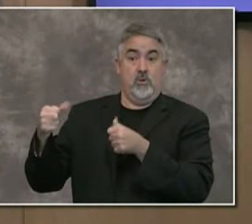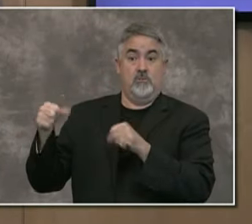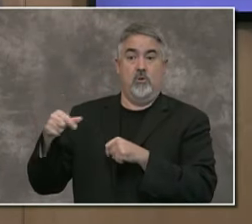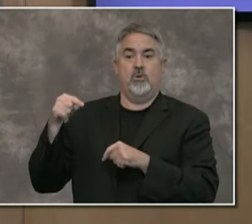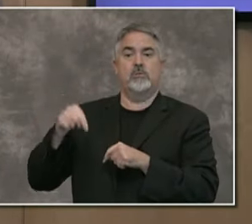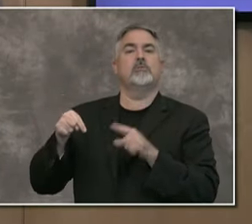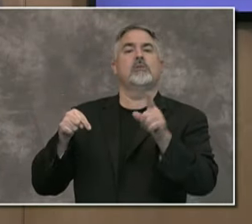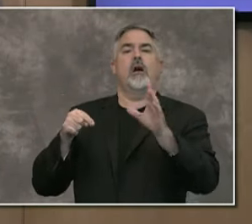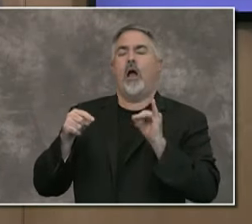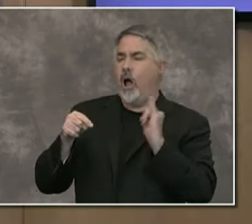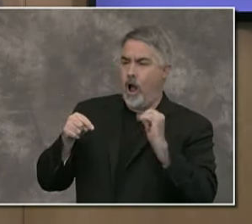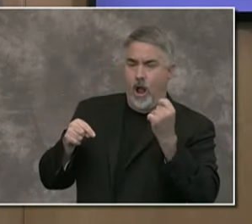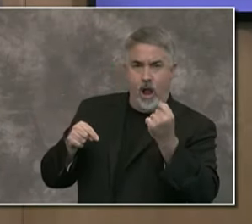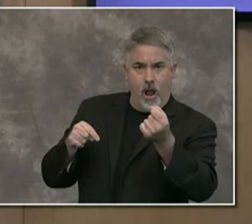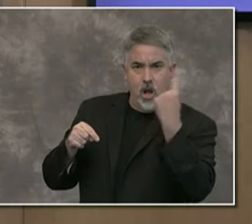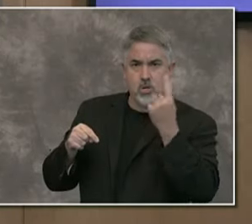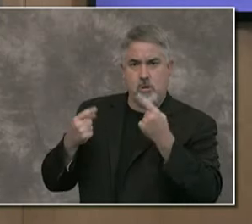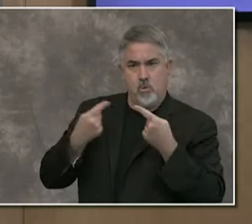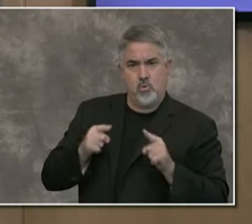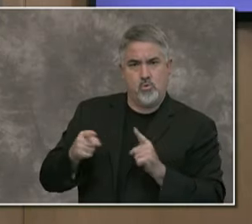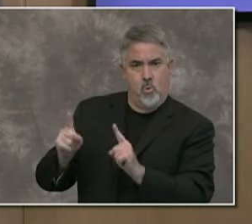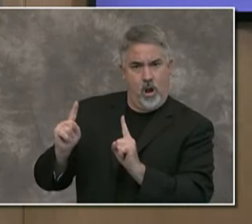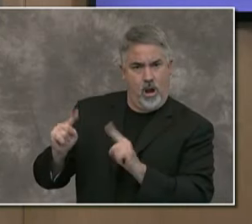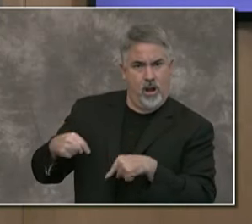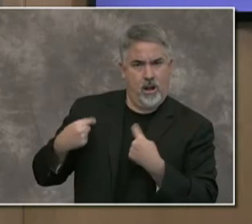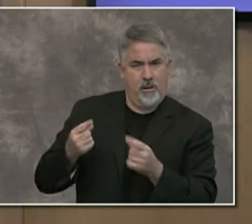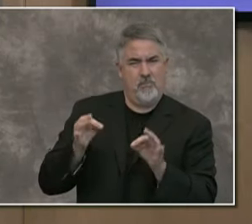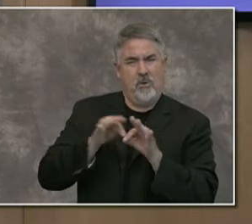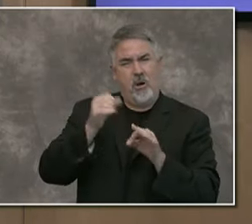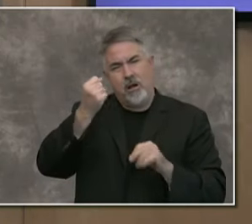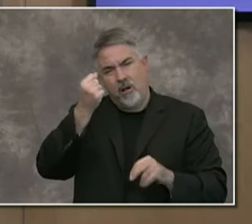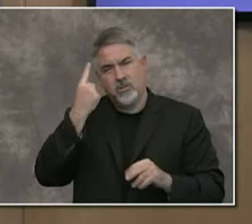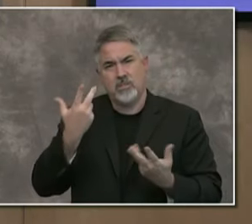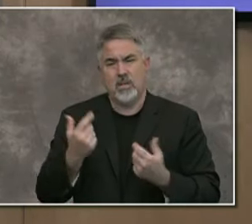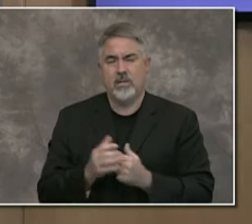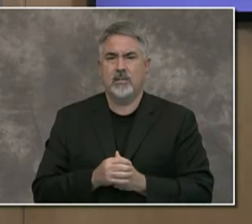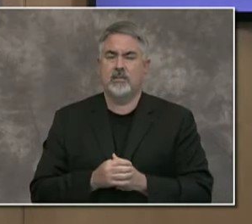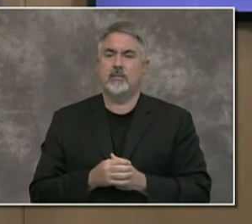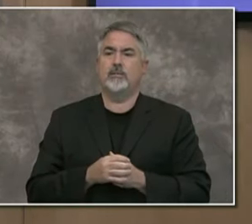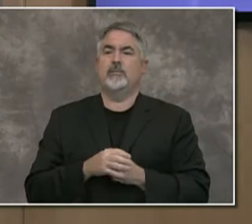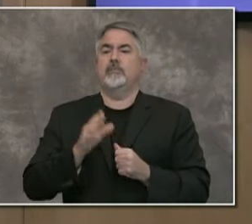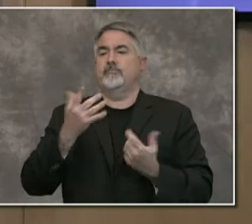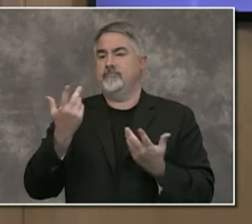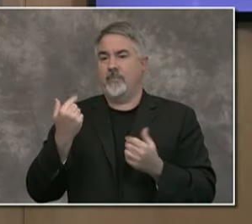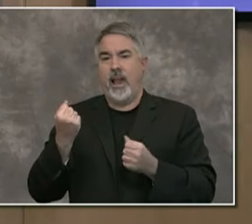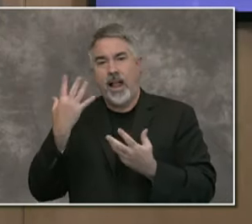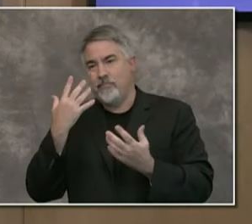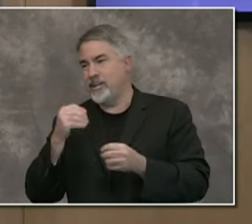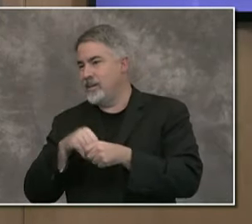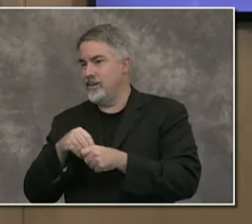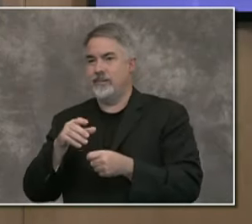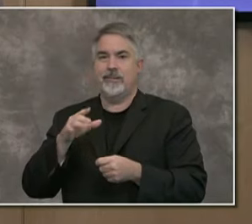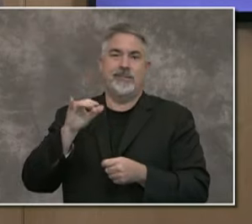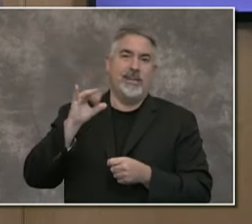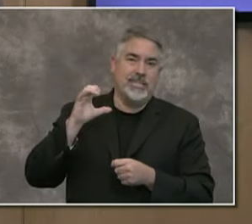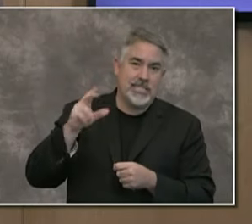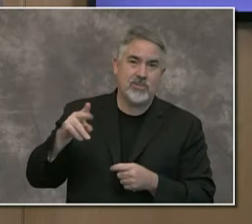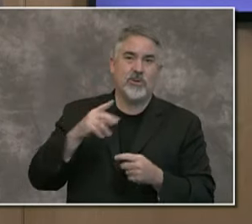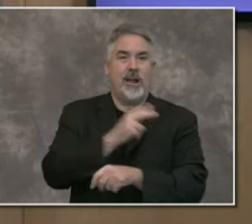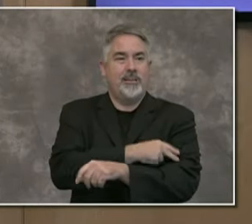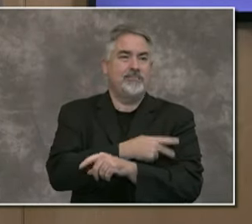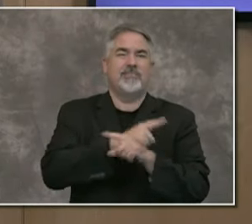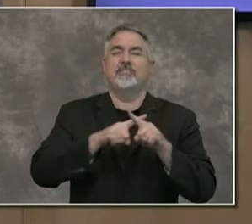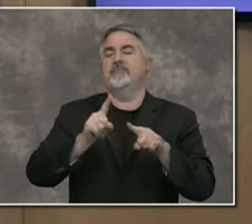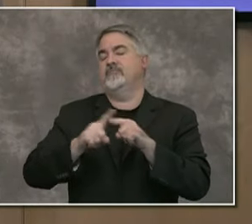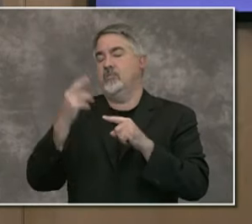testing, positives, ICUs, hospitalizations, the unfortunate loss of life. We're continuing to share this information by